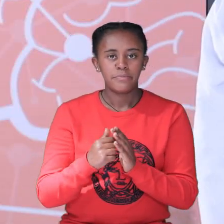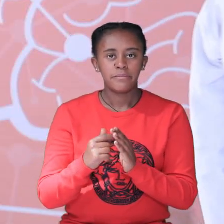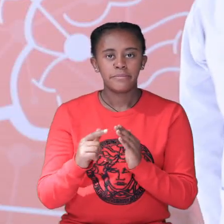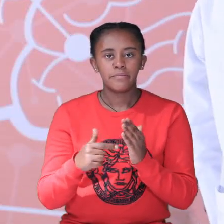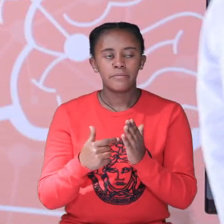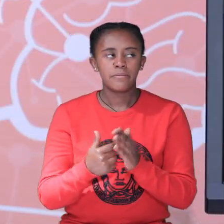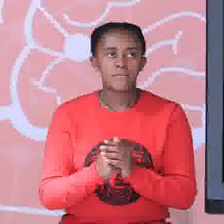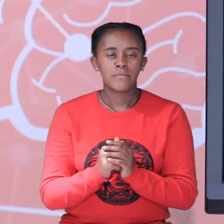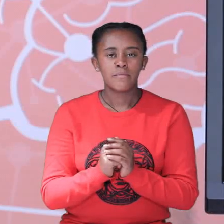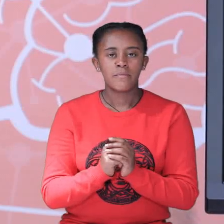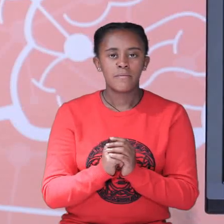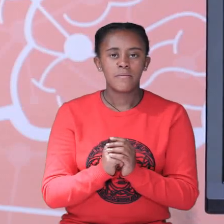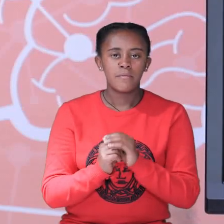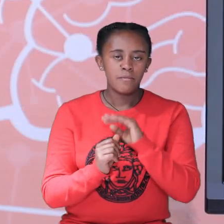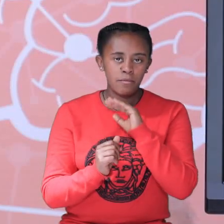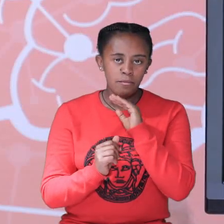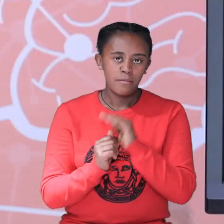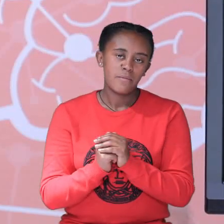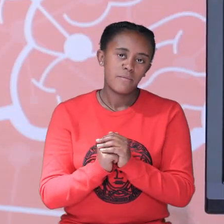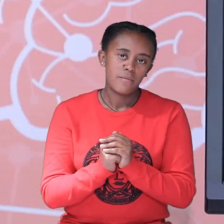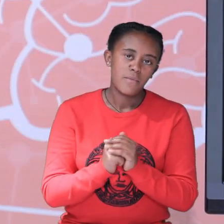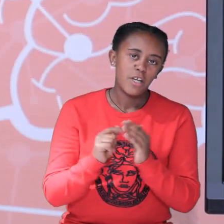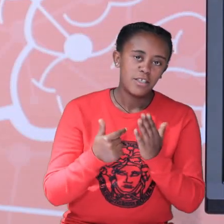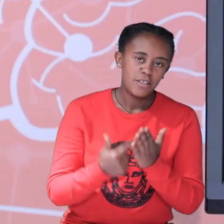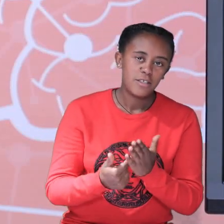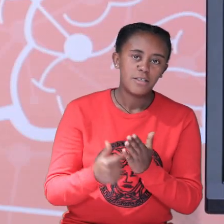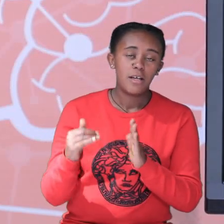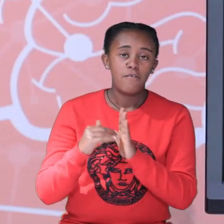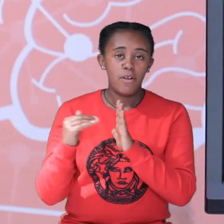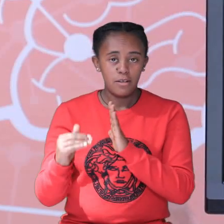this is an angle of incident